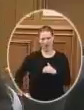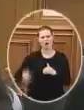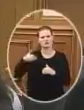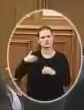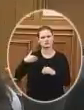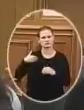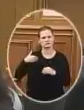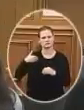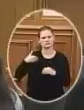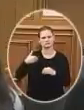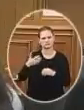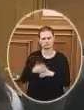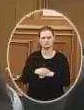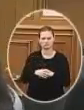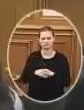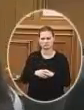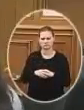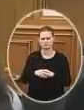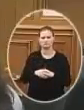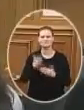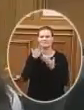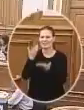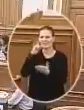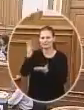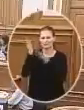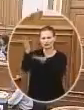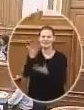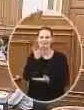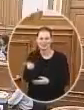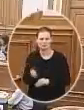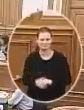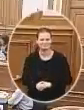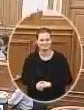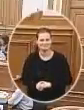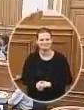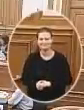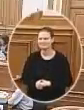311 or 511. Thank you.